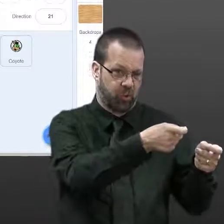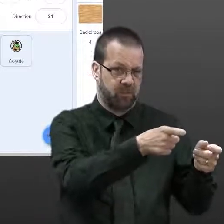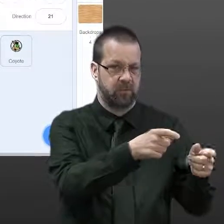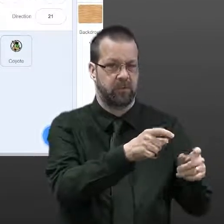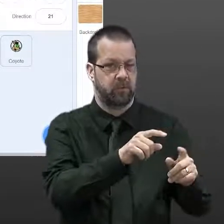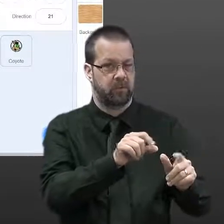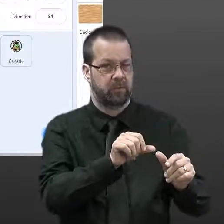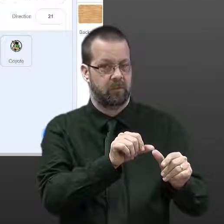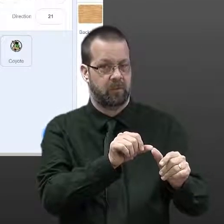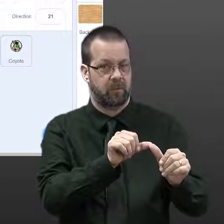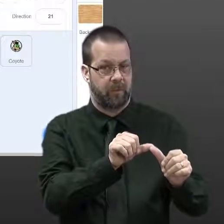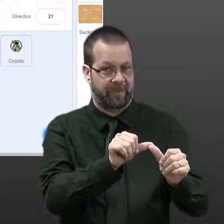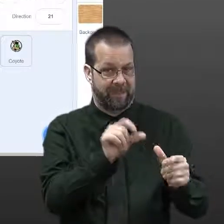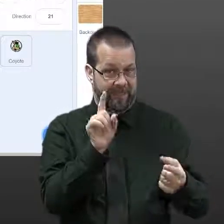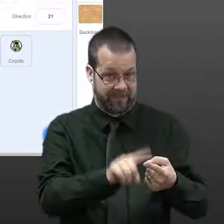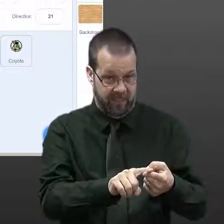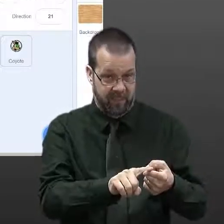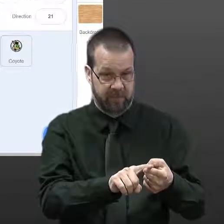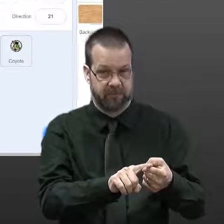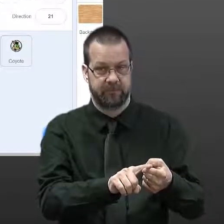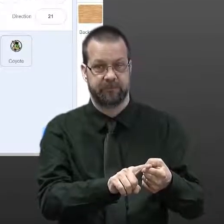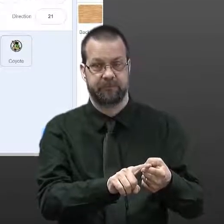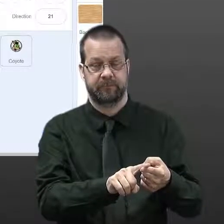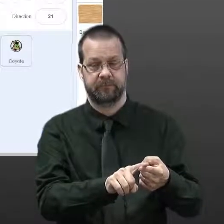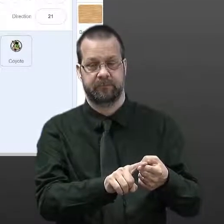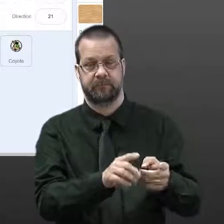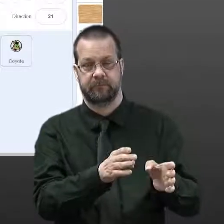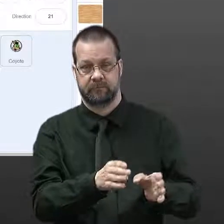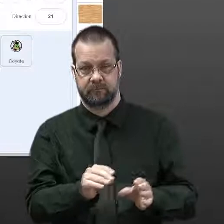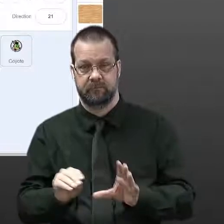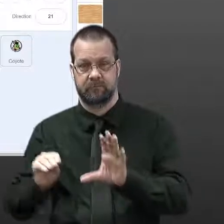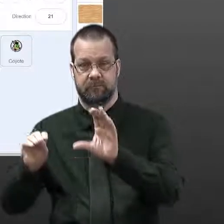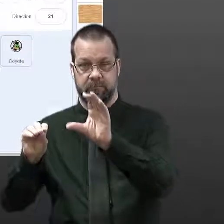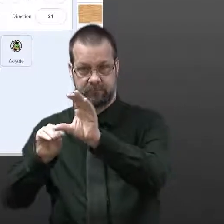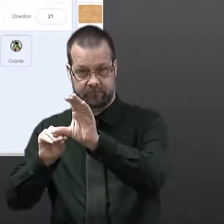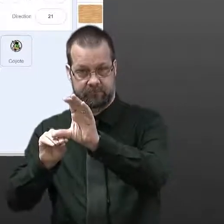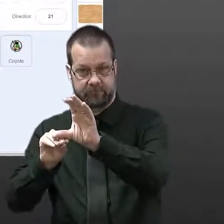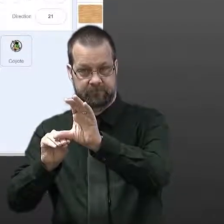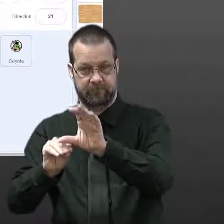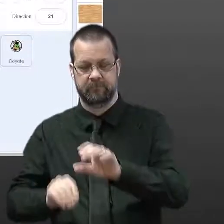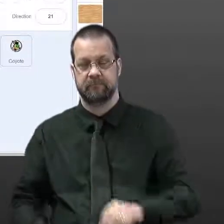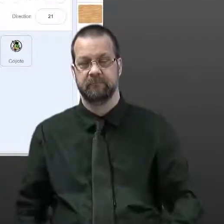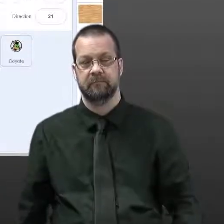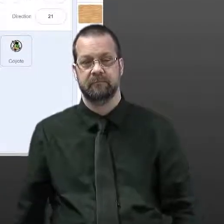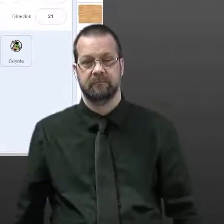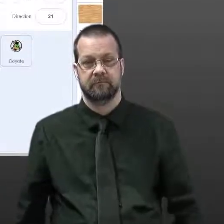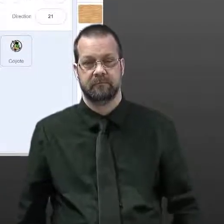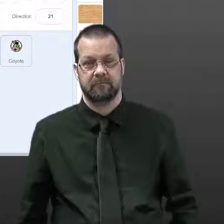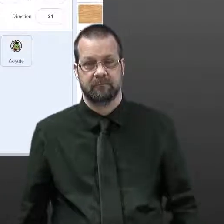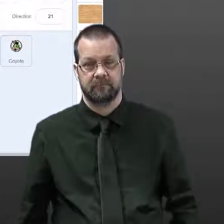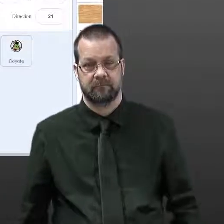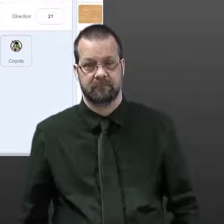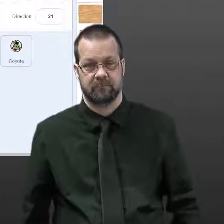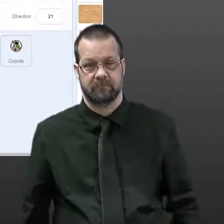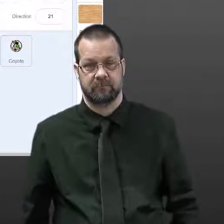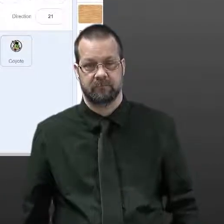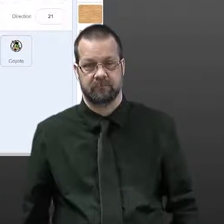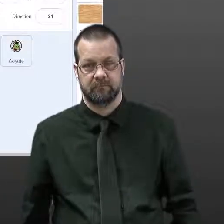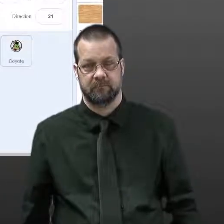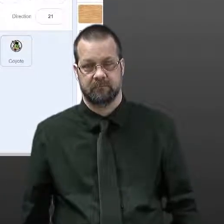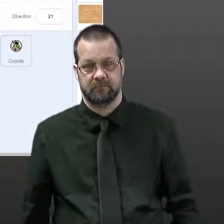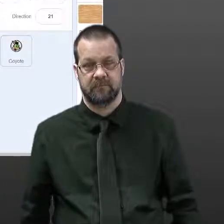goes right underneath the set color effect block. And we're going to need the same